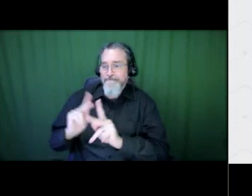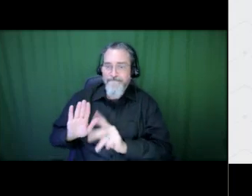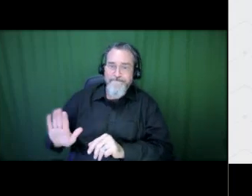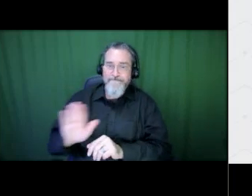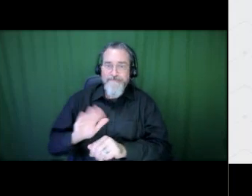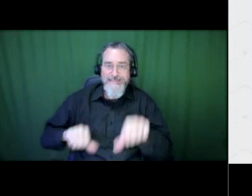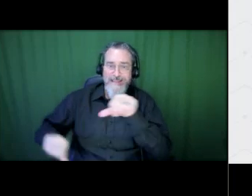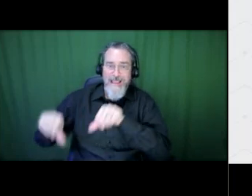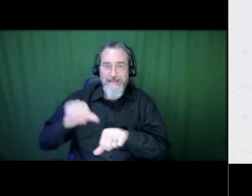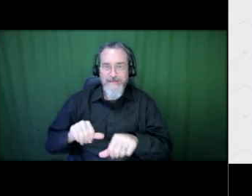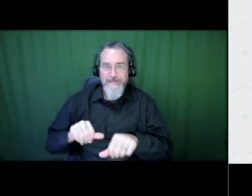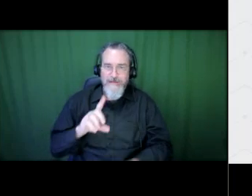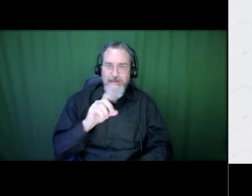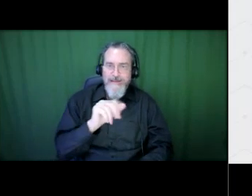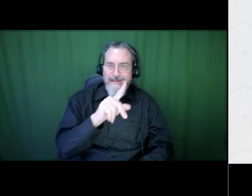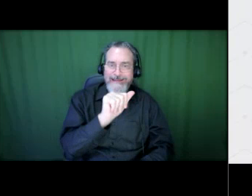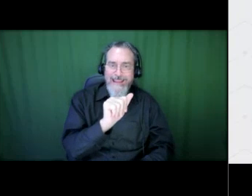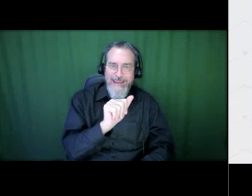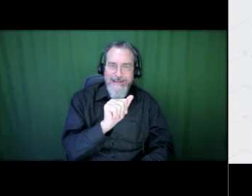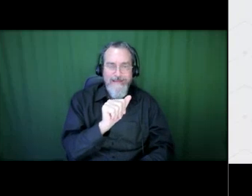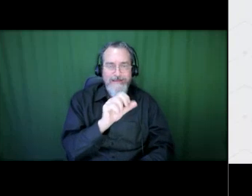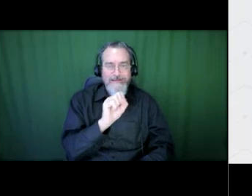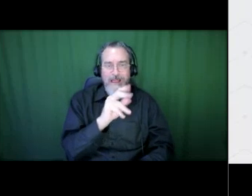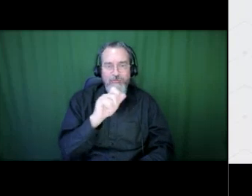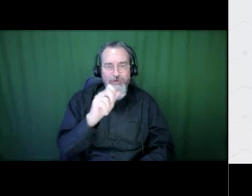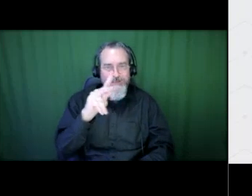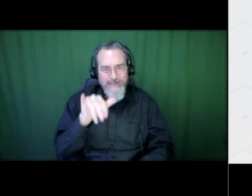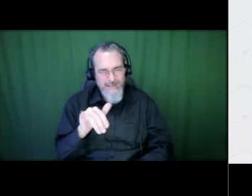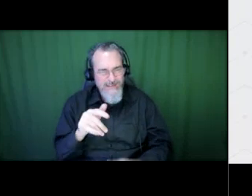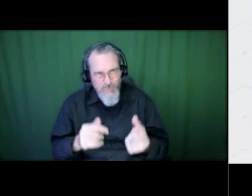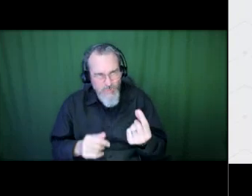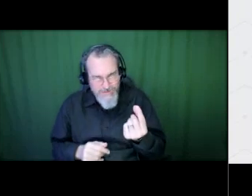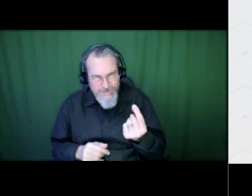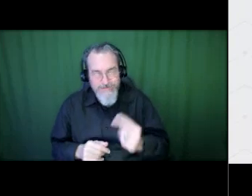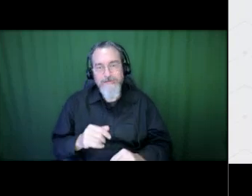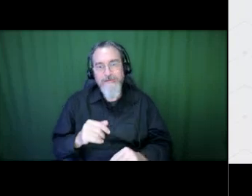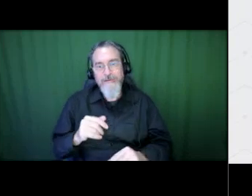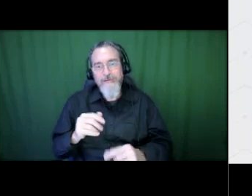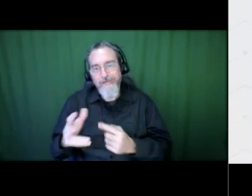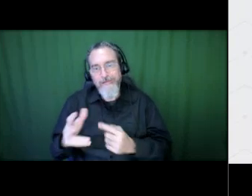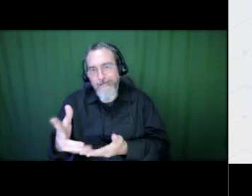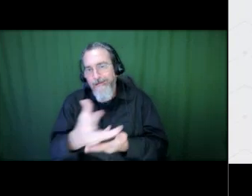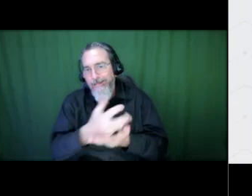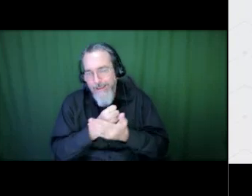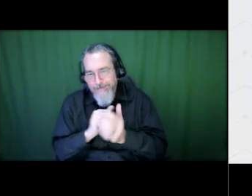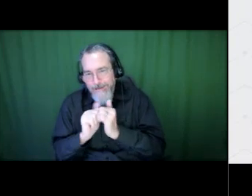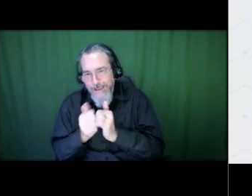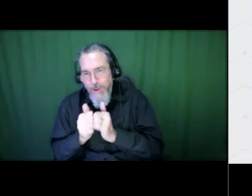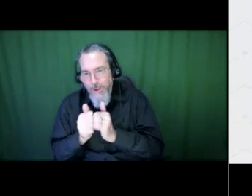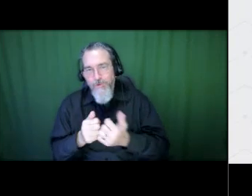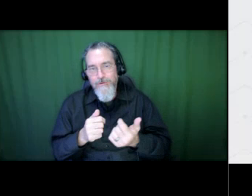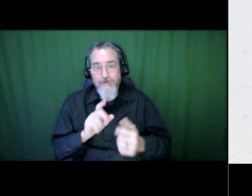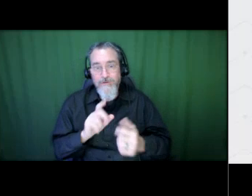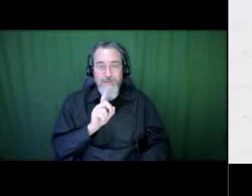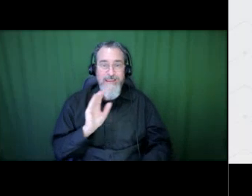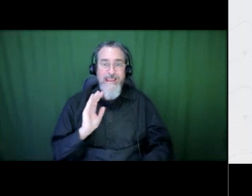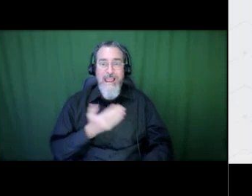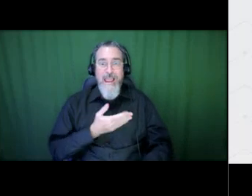data sovereignty? What kind of data should you collect and log? How can you communicate data out effectively? With an overarching learning objective